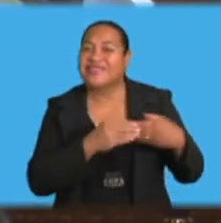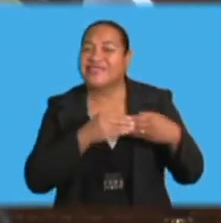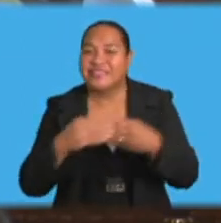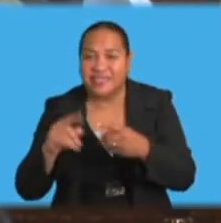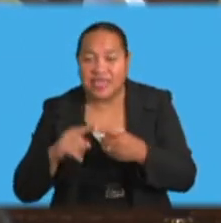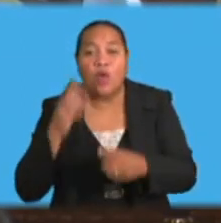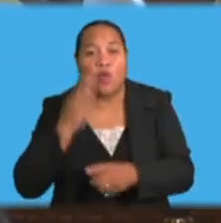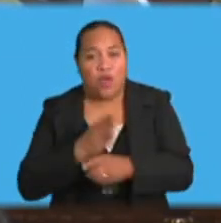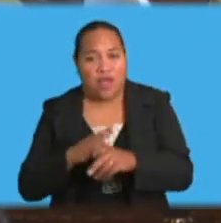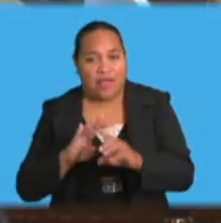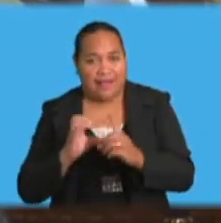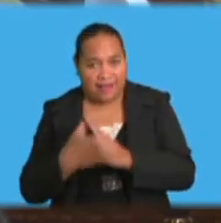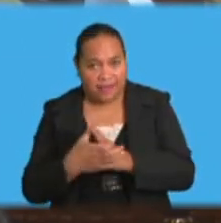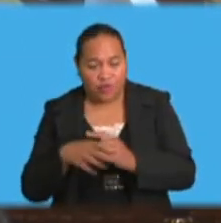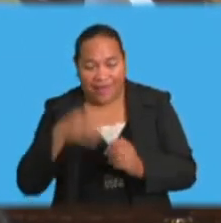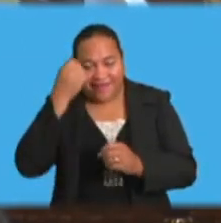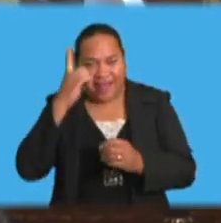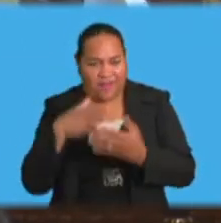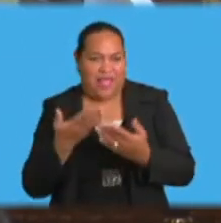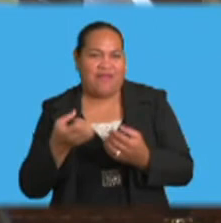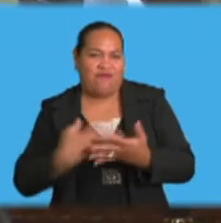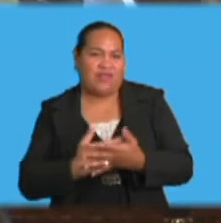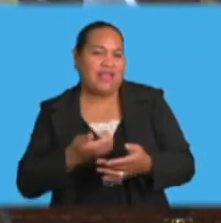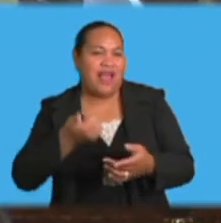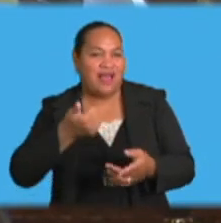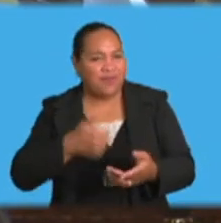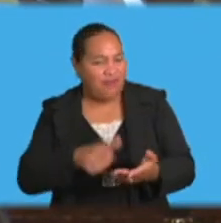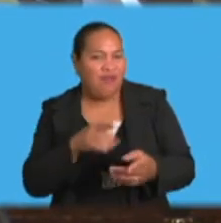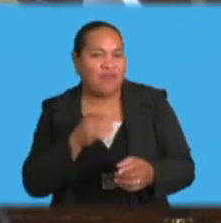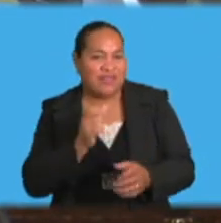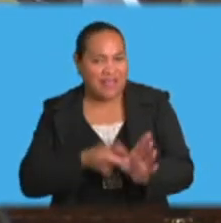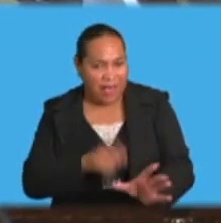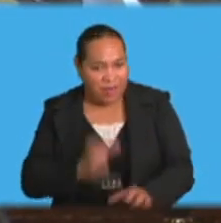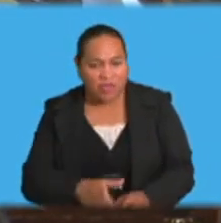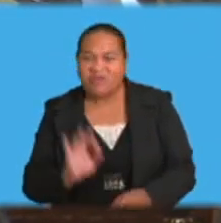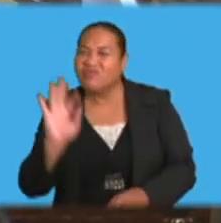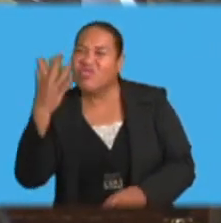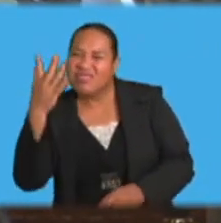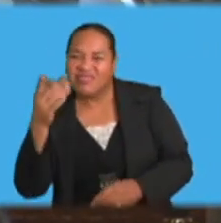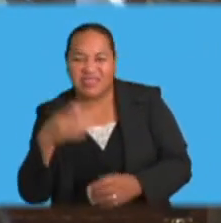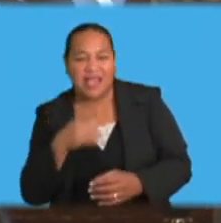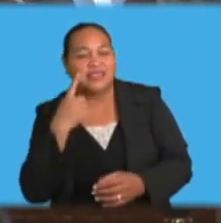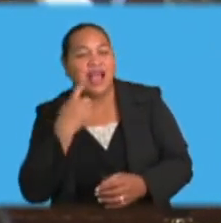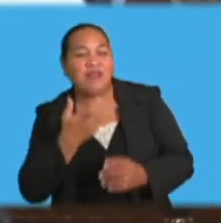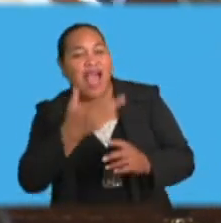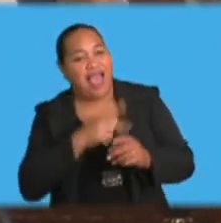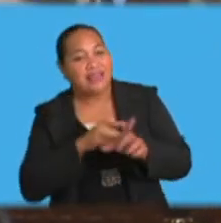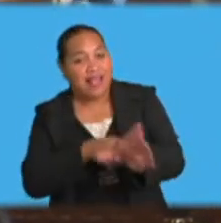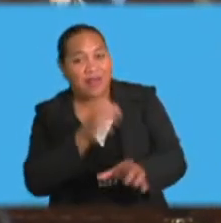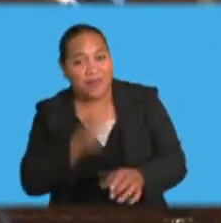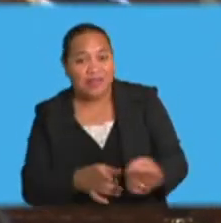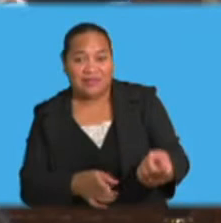in understanding and influencing the behavior of young workers. Everyone who employs a young worker should demonstrate